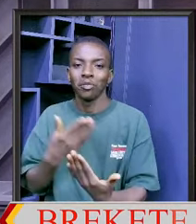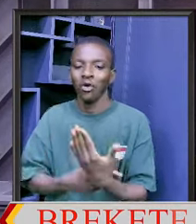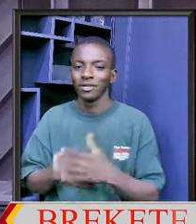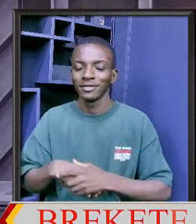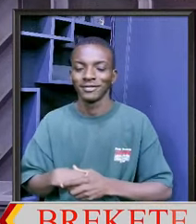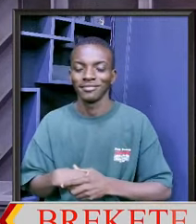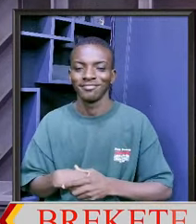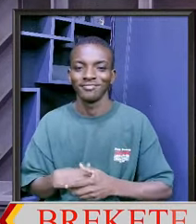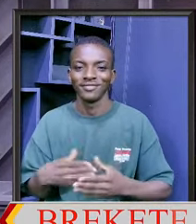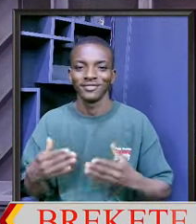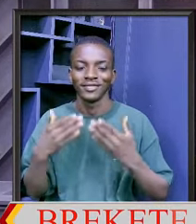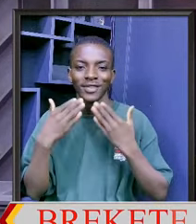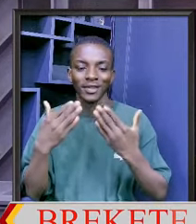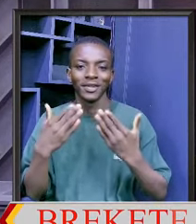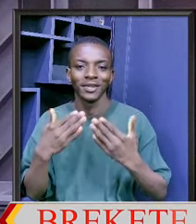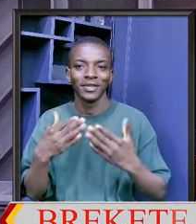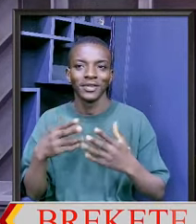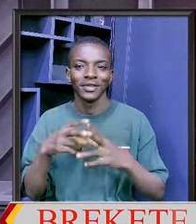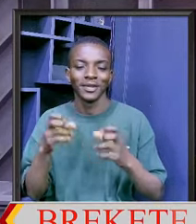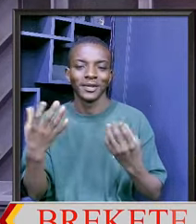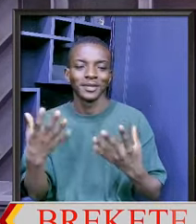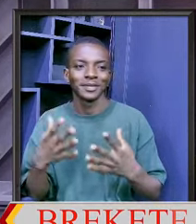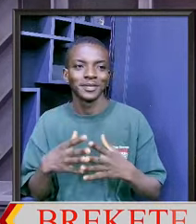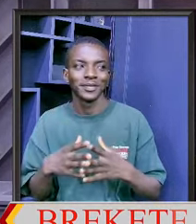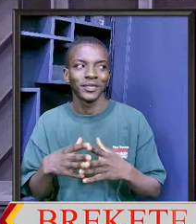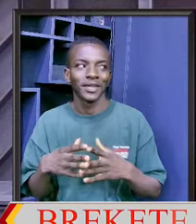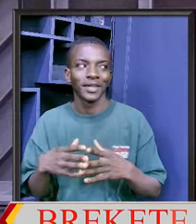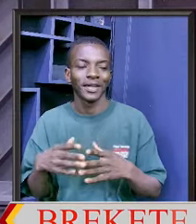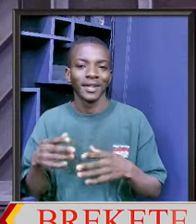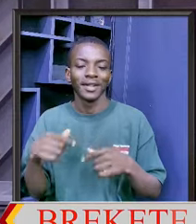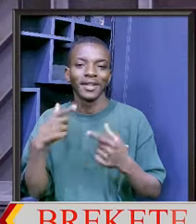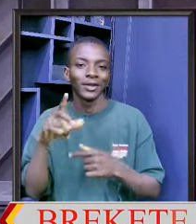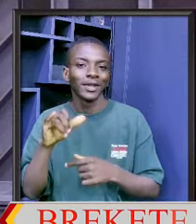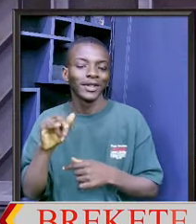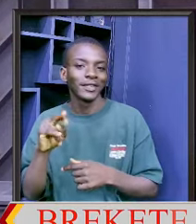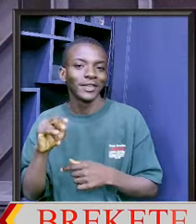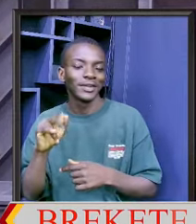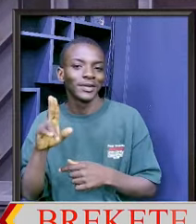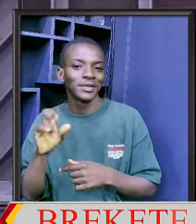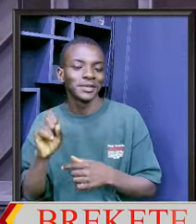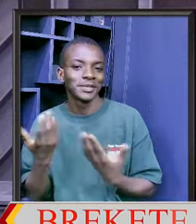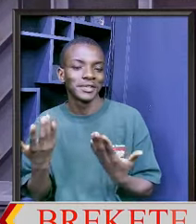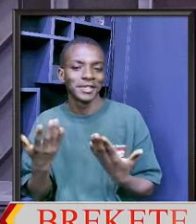morning. Thank you very much. And make I tell you, Livinus. Yes.